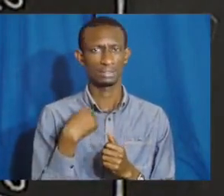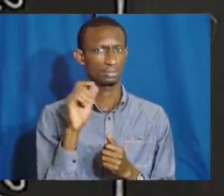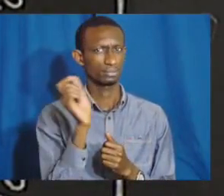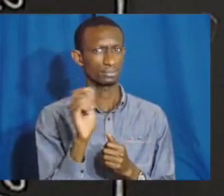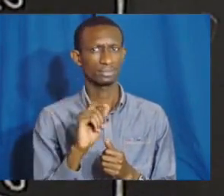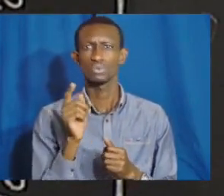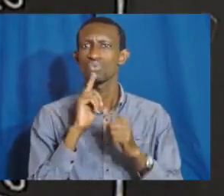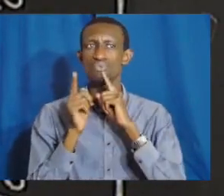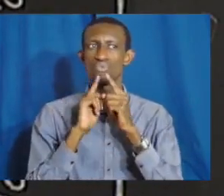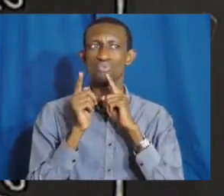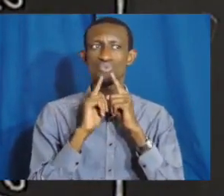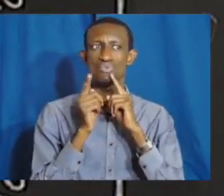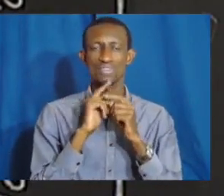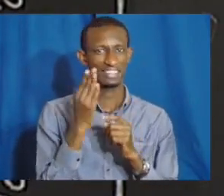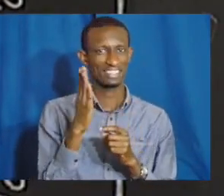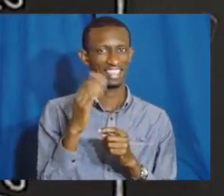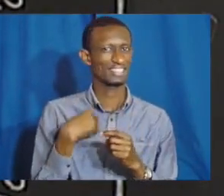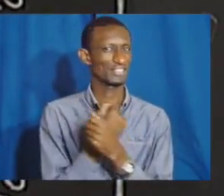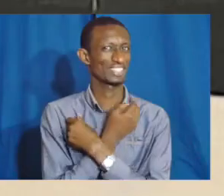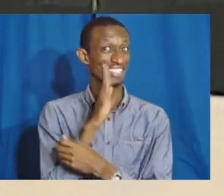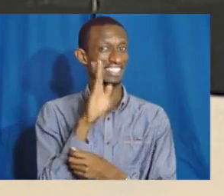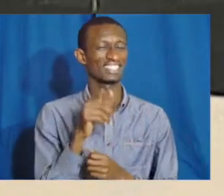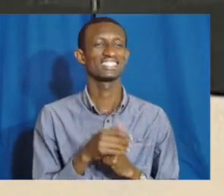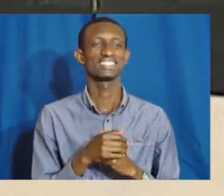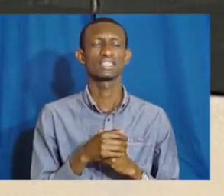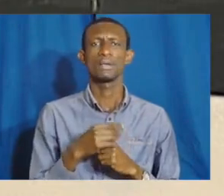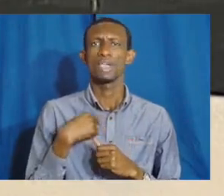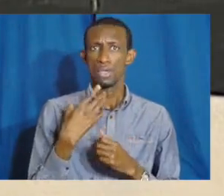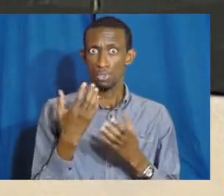color, which I love, by the way. We have 0, 0.